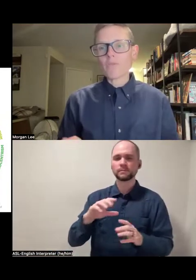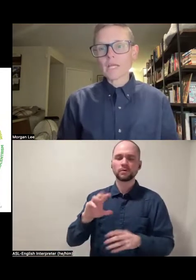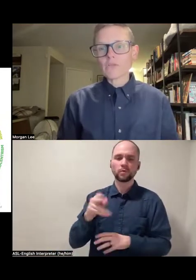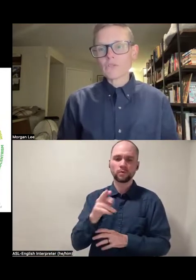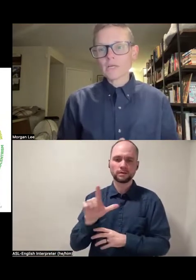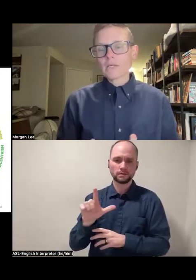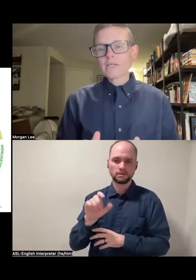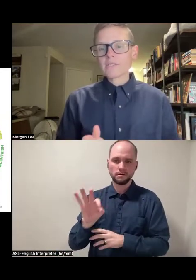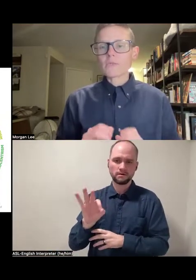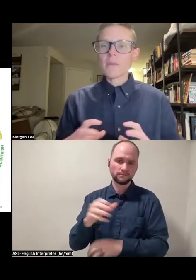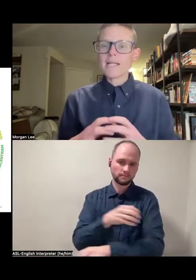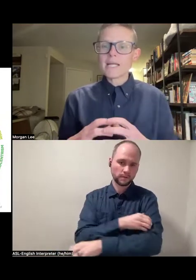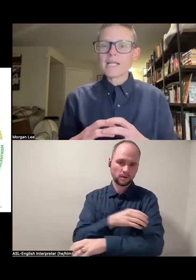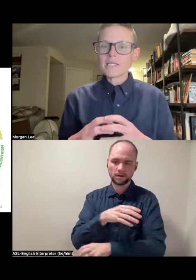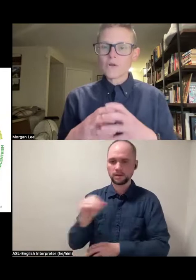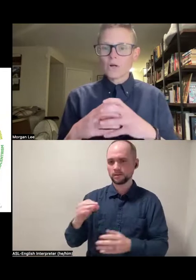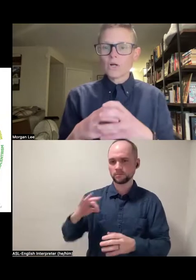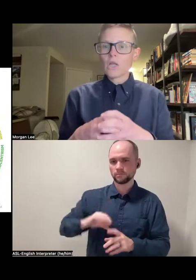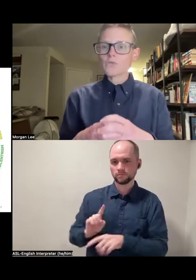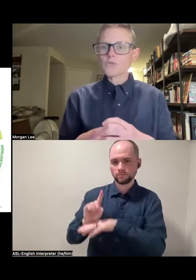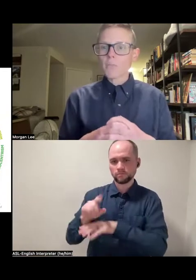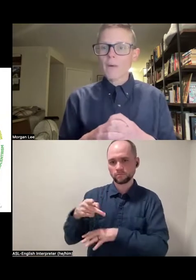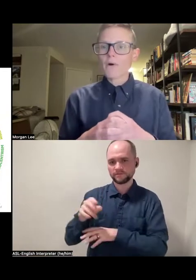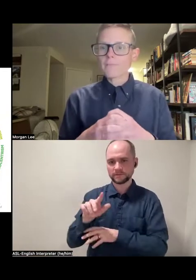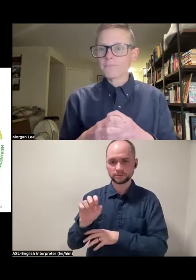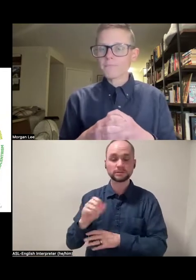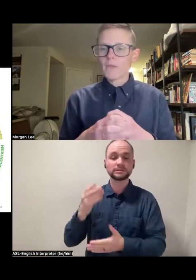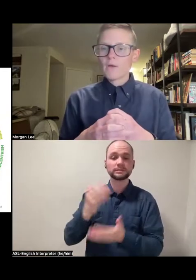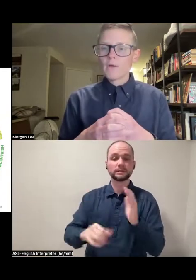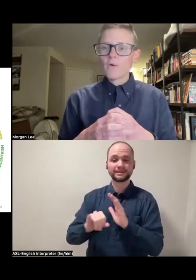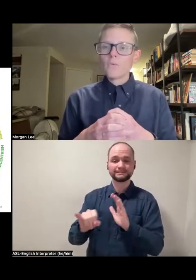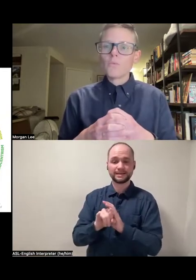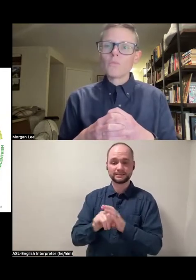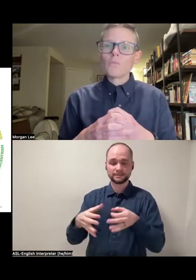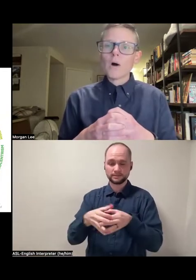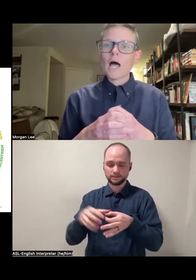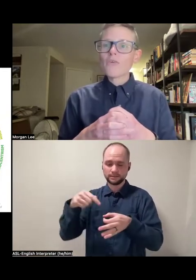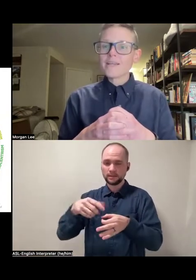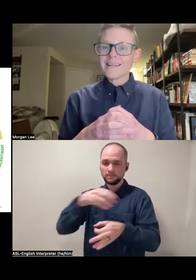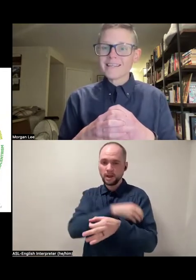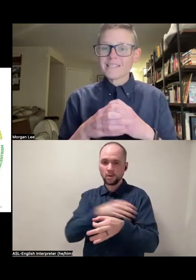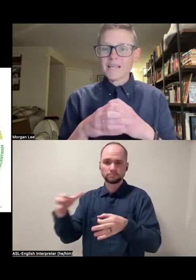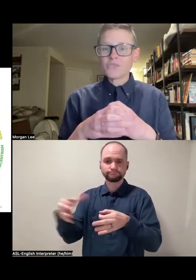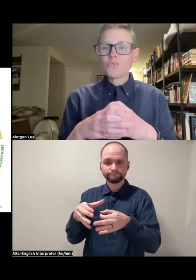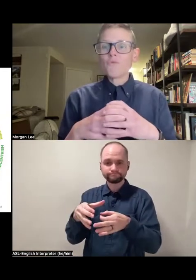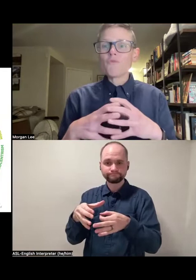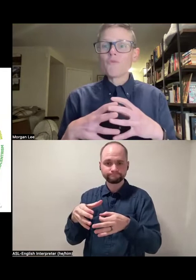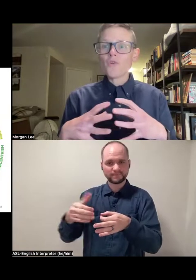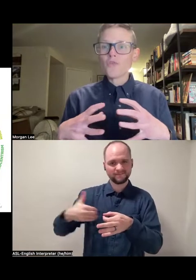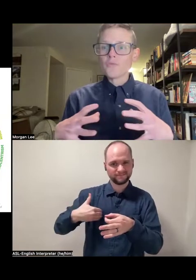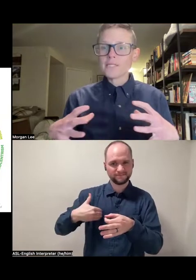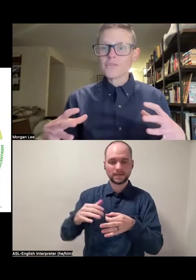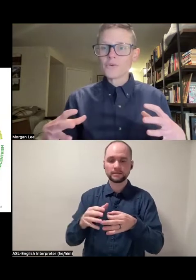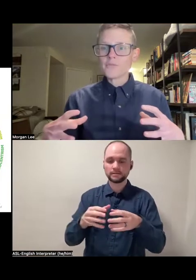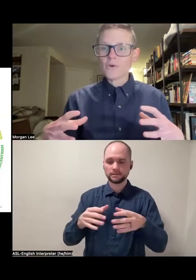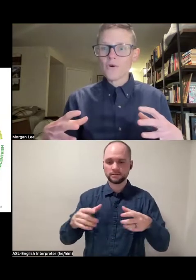and Privilege. So some identities are closer to power, while other identities, as you move